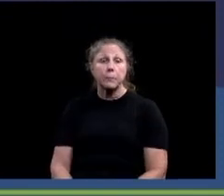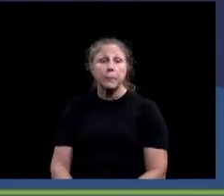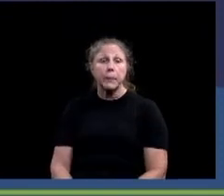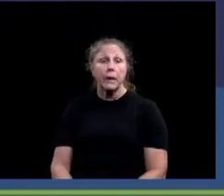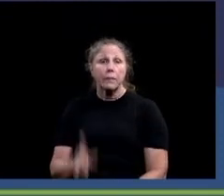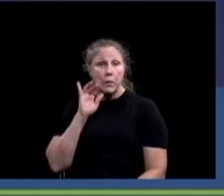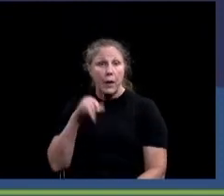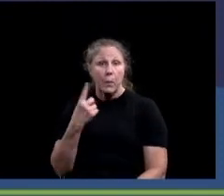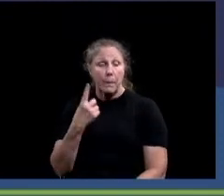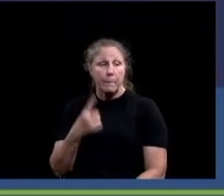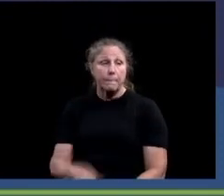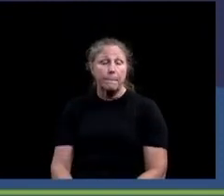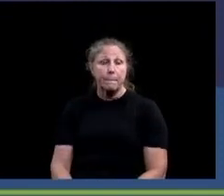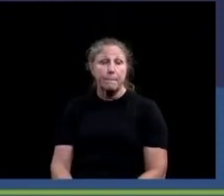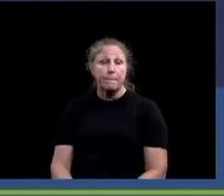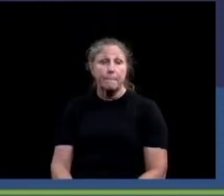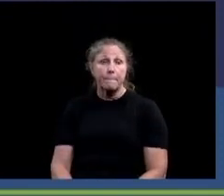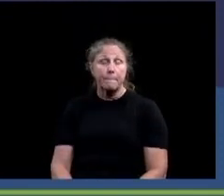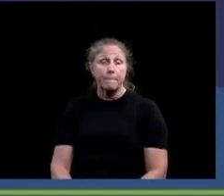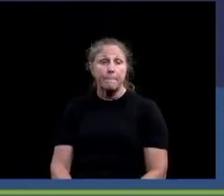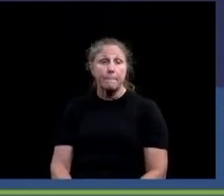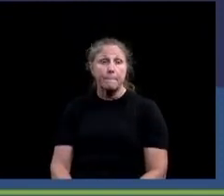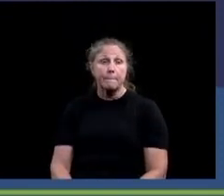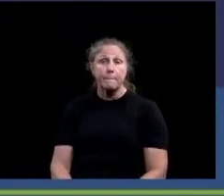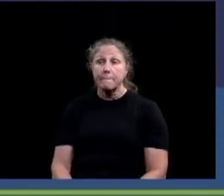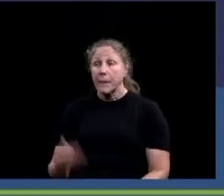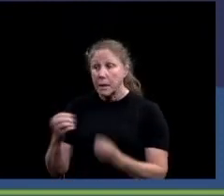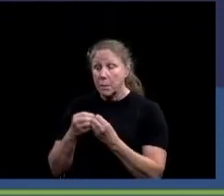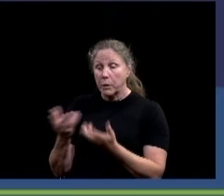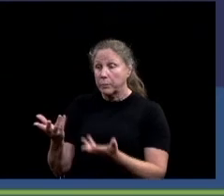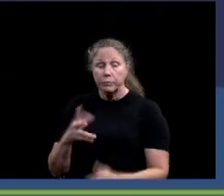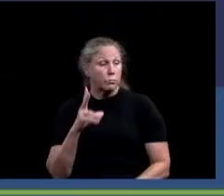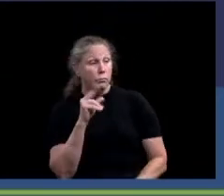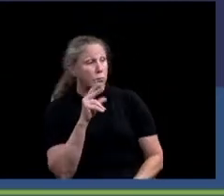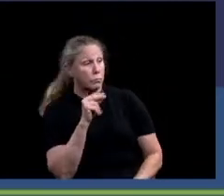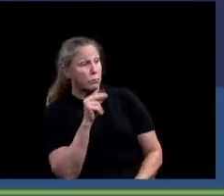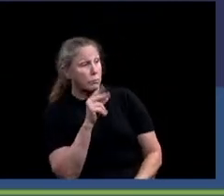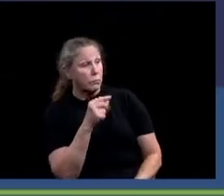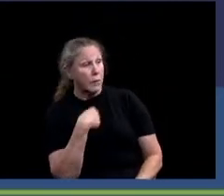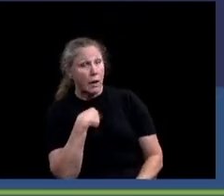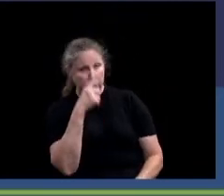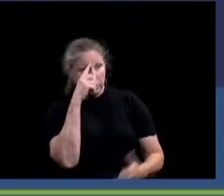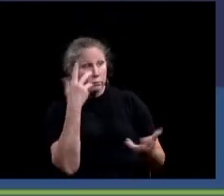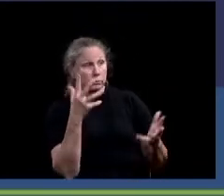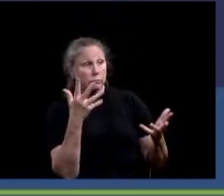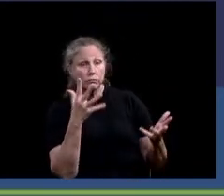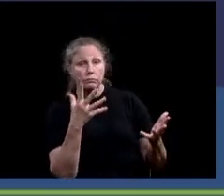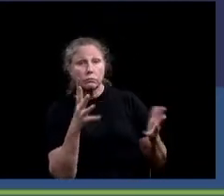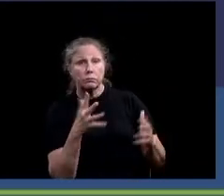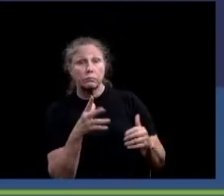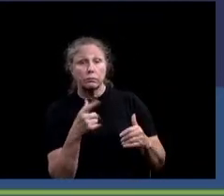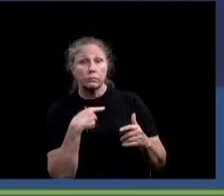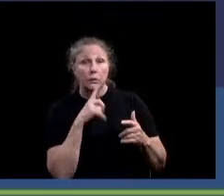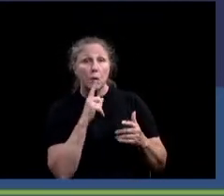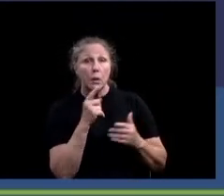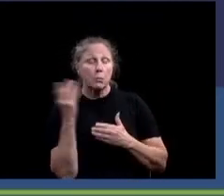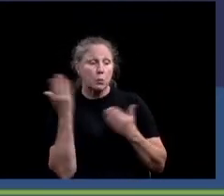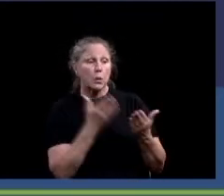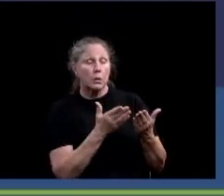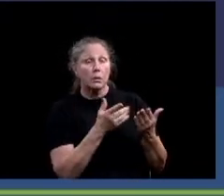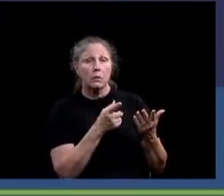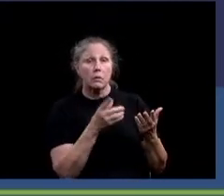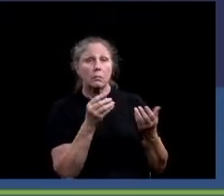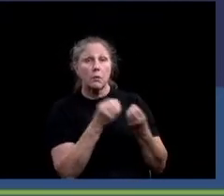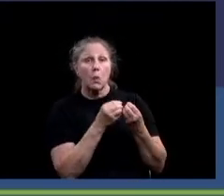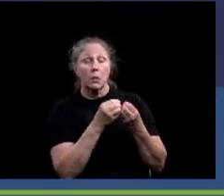Anything further? No, I think we've covered a lot of it. We'll certainly bring you additional information